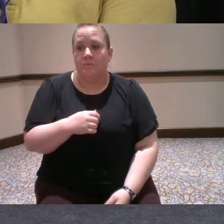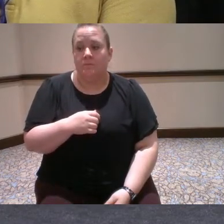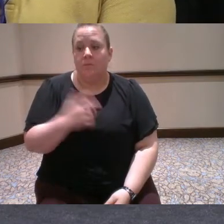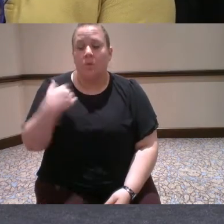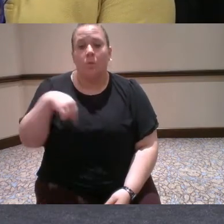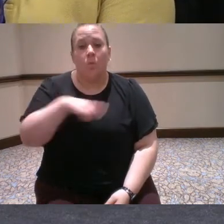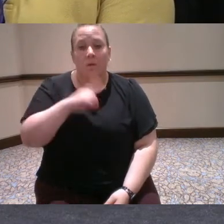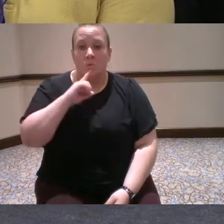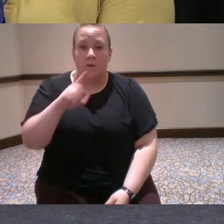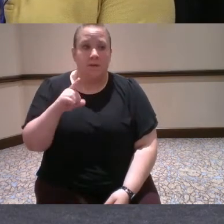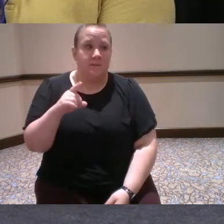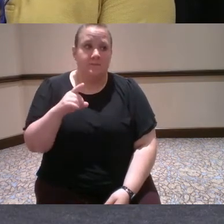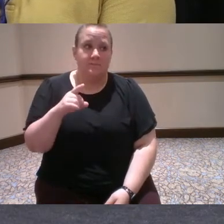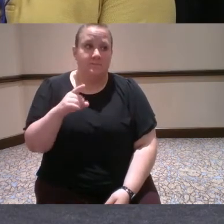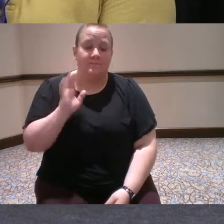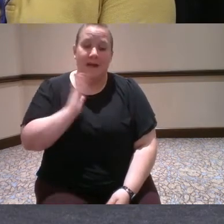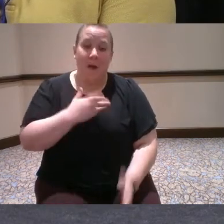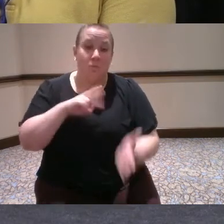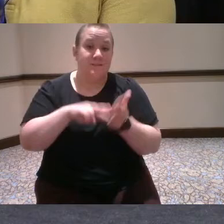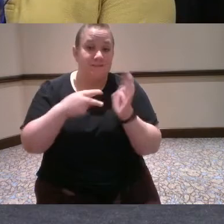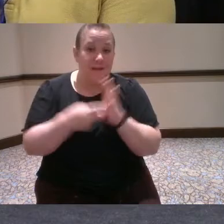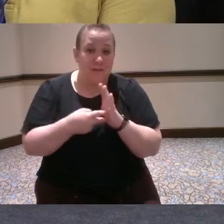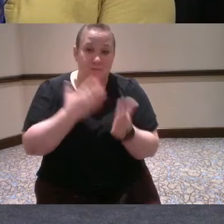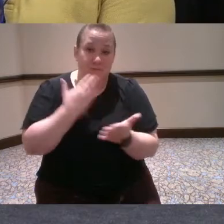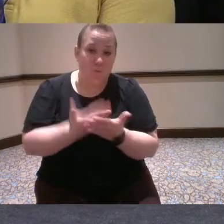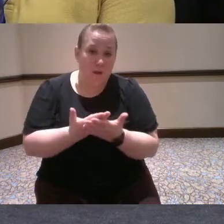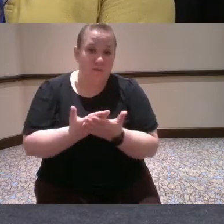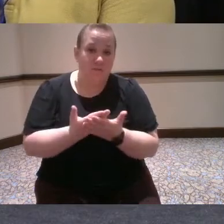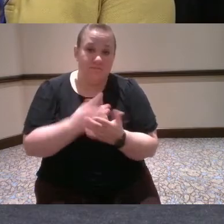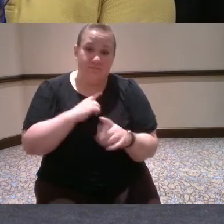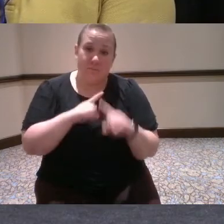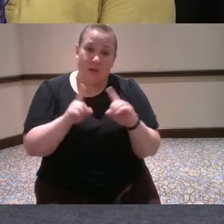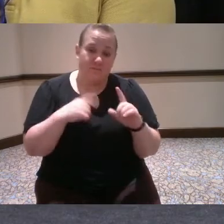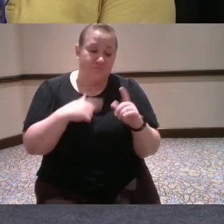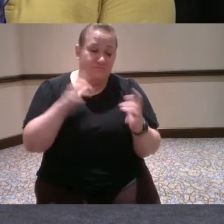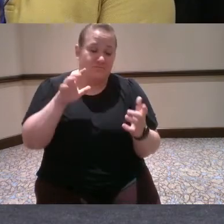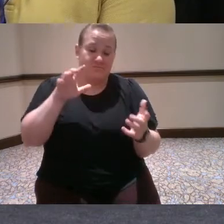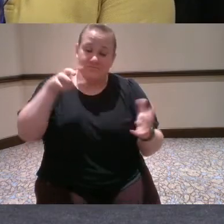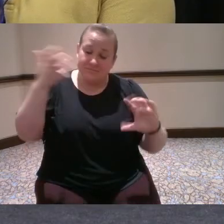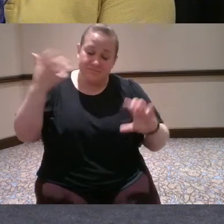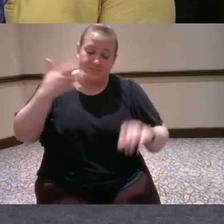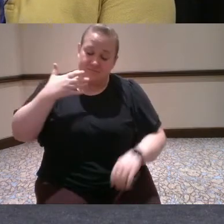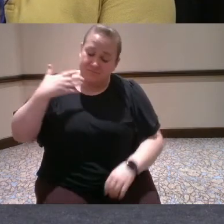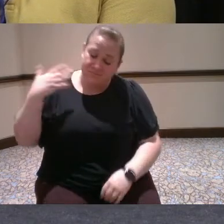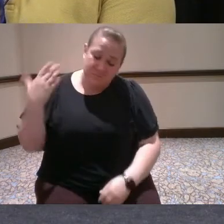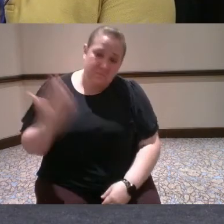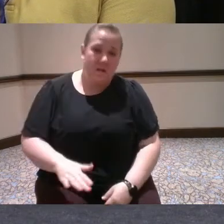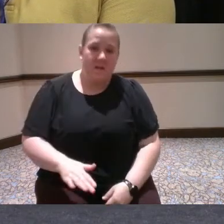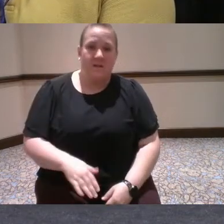We were so well intentioned, and we screwed up so badly. And